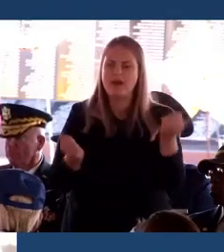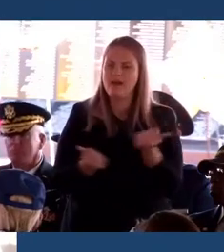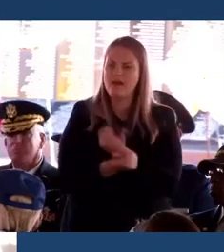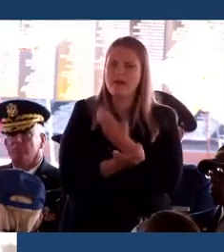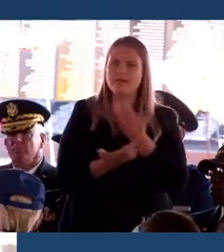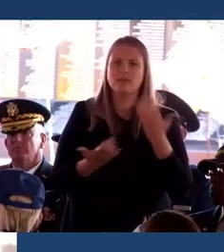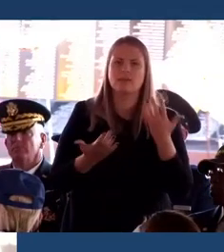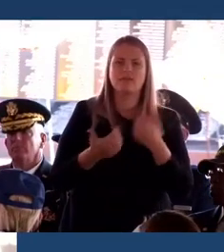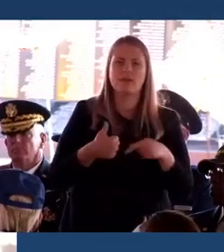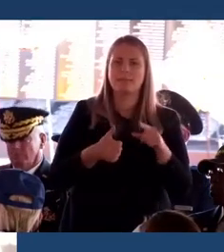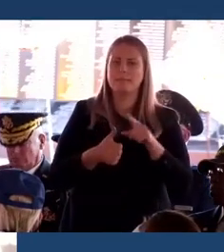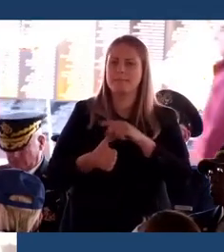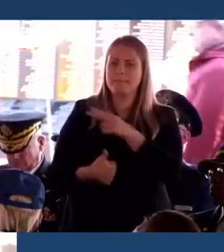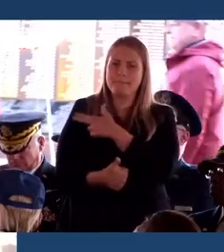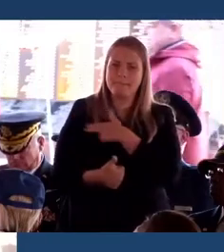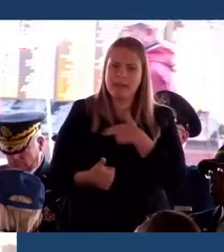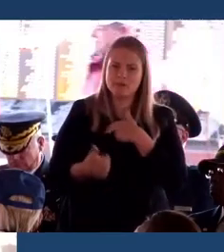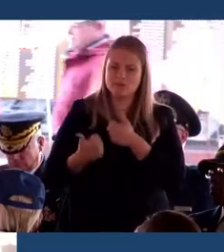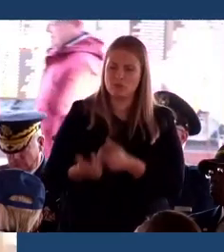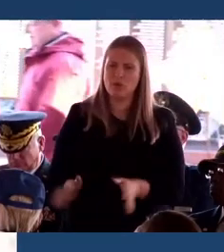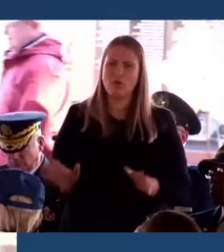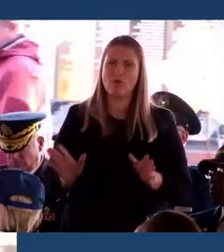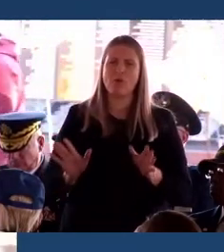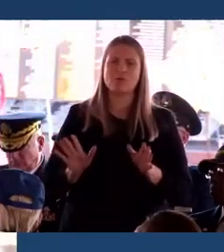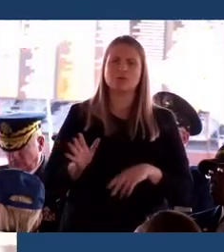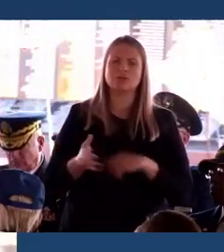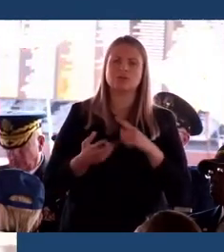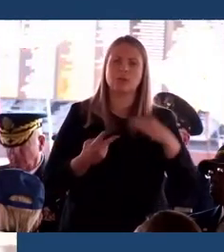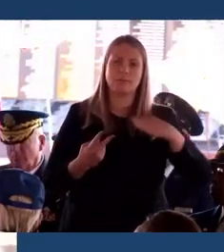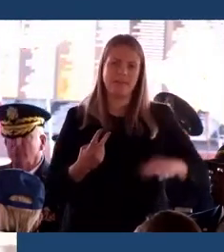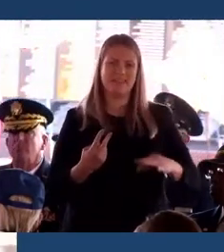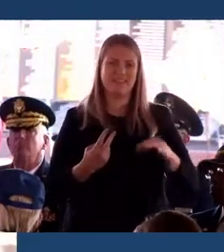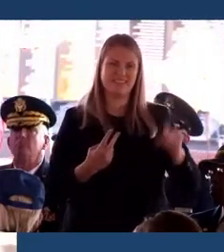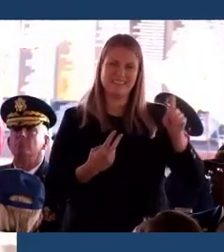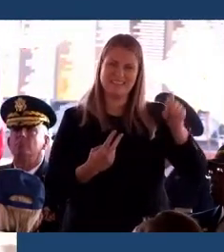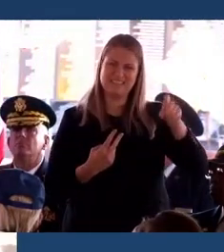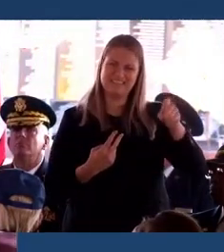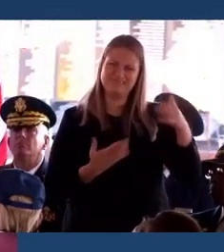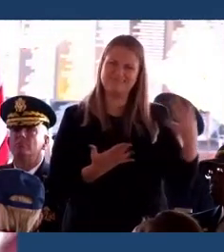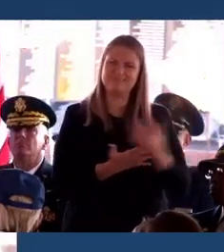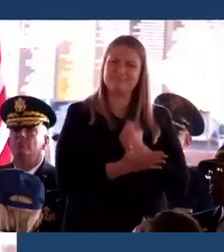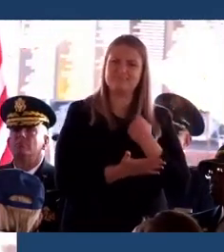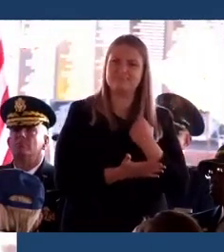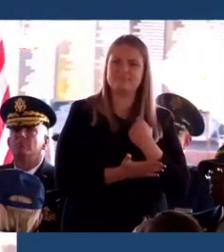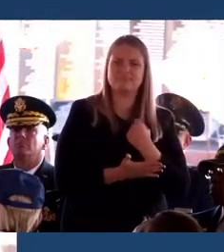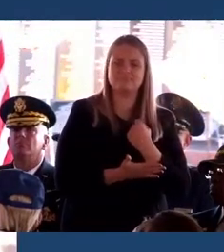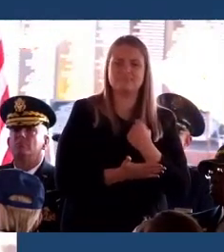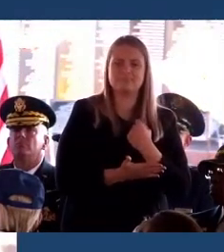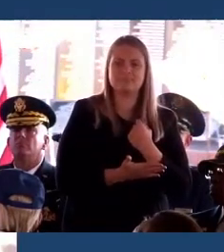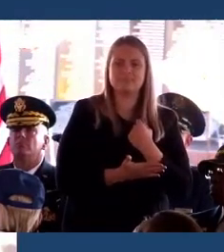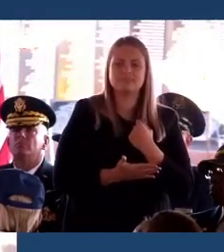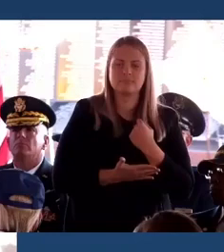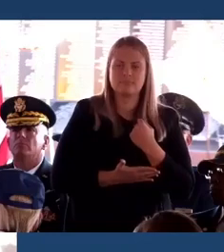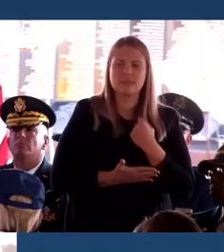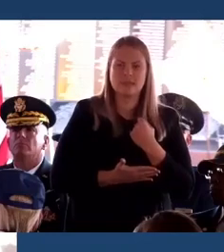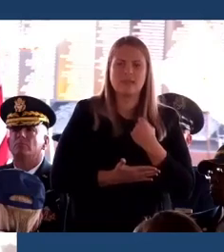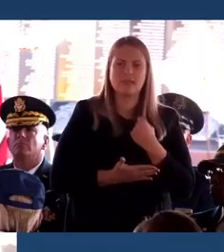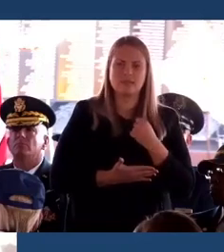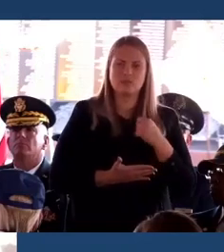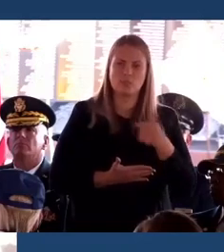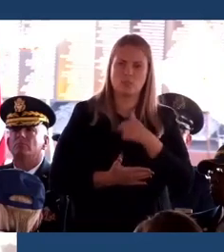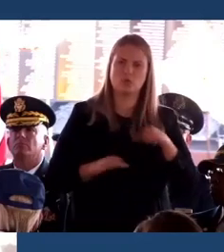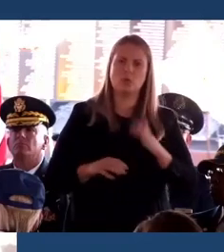from medals that have been lost to benefits that they need and deserved. That's part of us doing our part